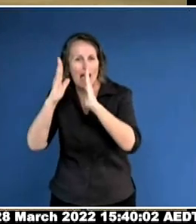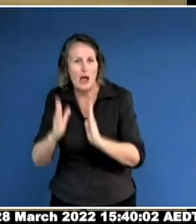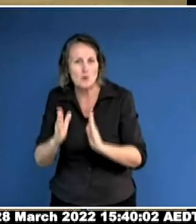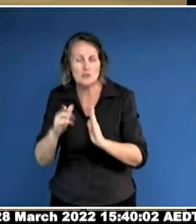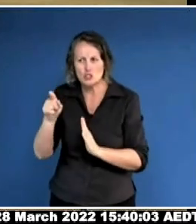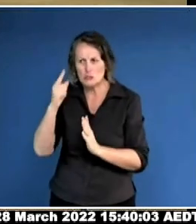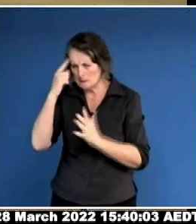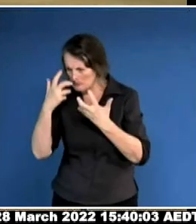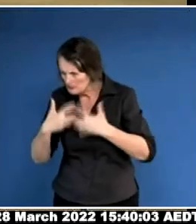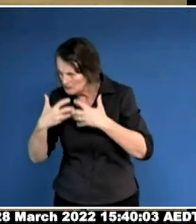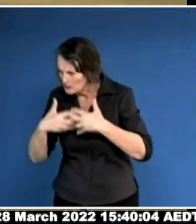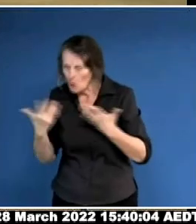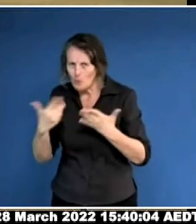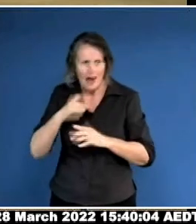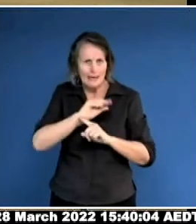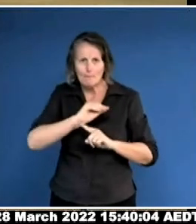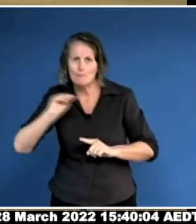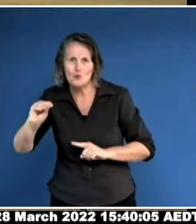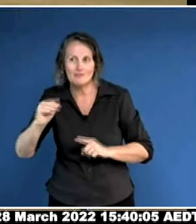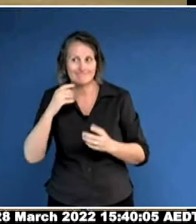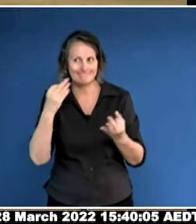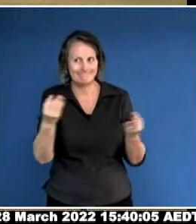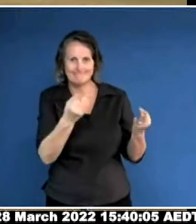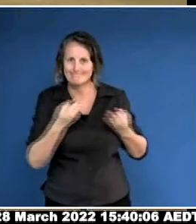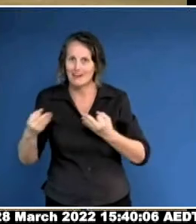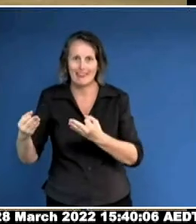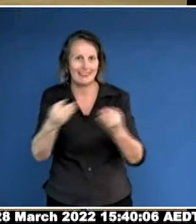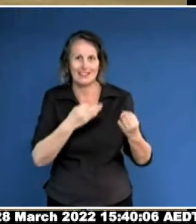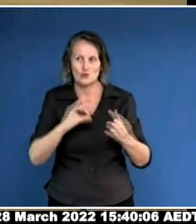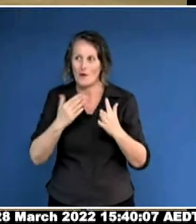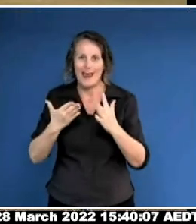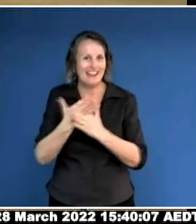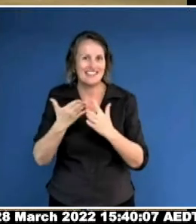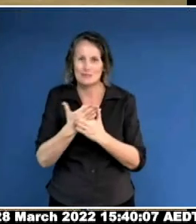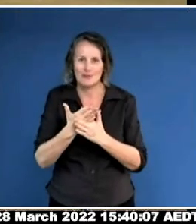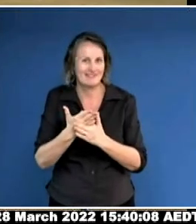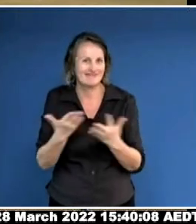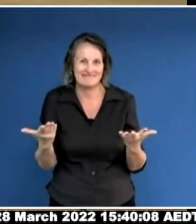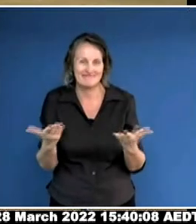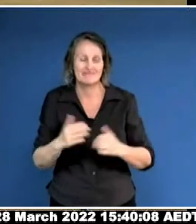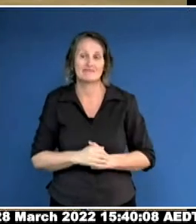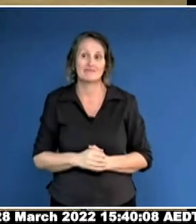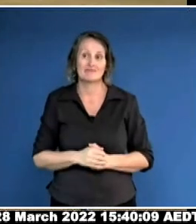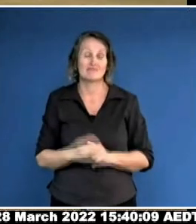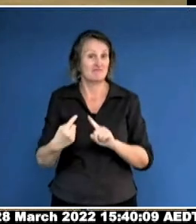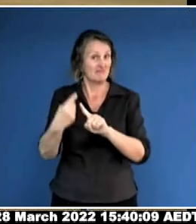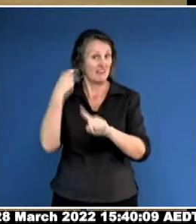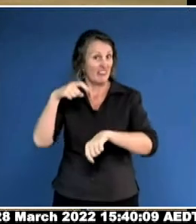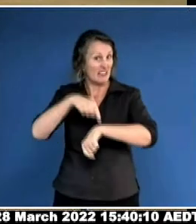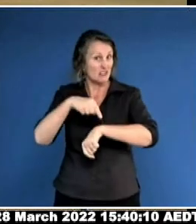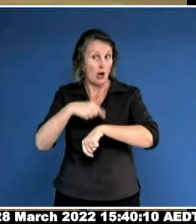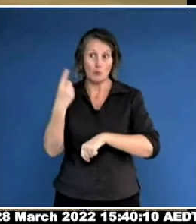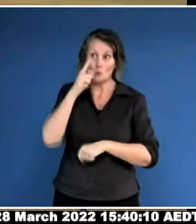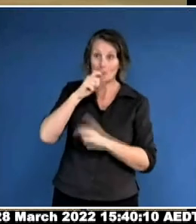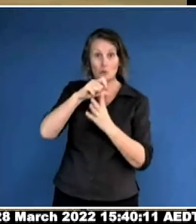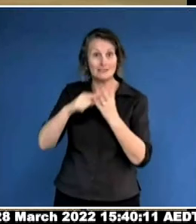if there was anywhere else that I could go and there wasn't anywhere that was accessible. In those days, women with disabilities didn't front up at